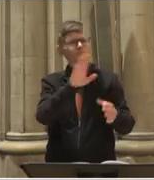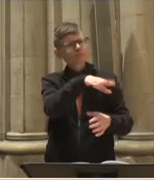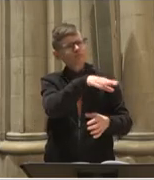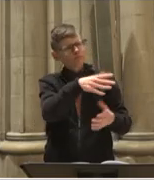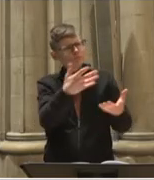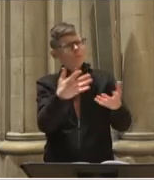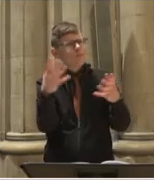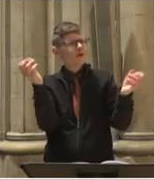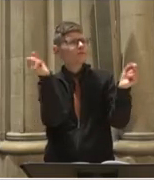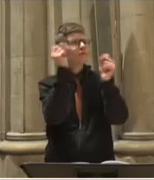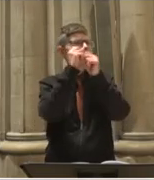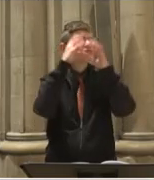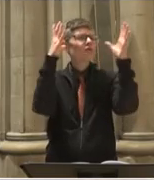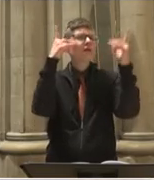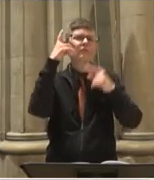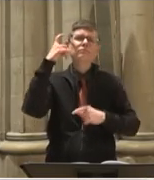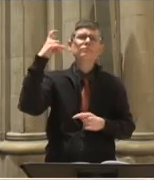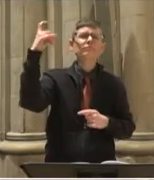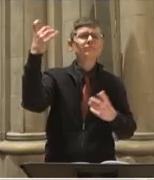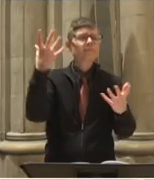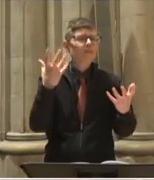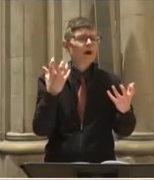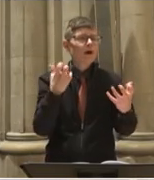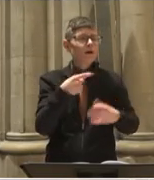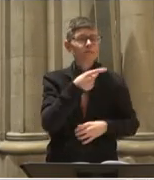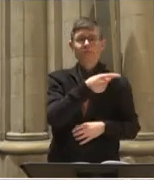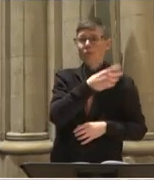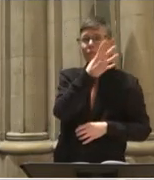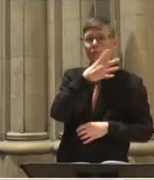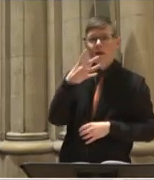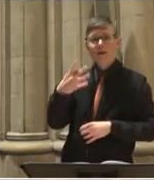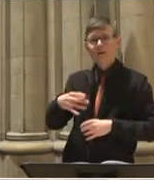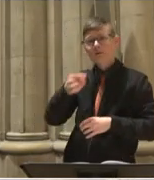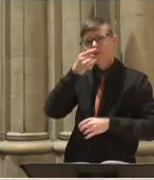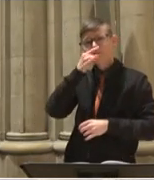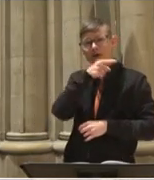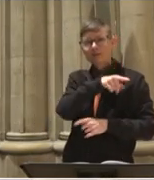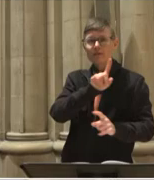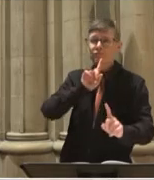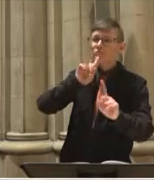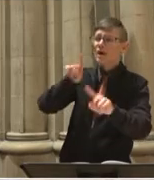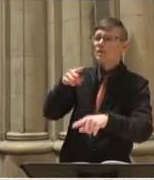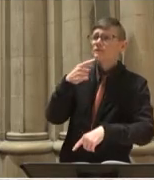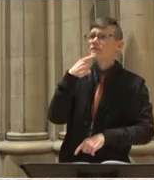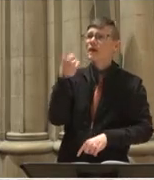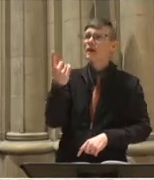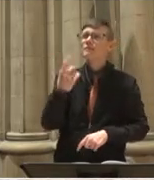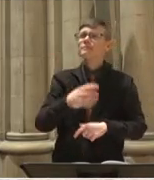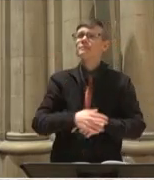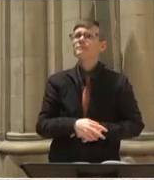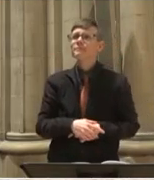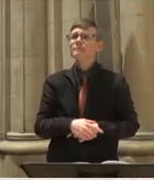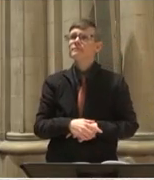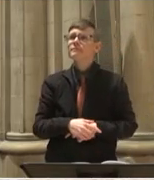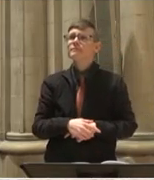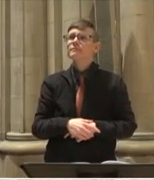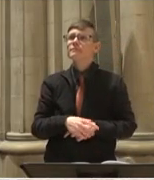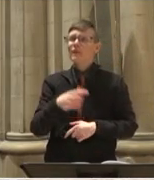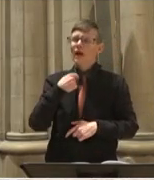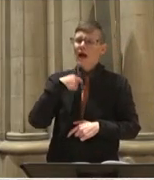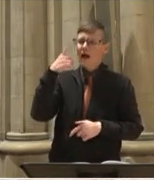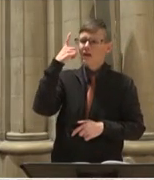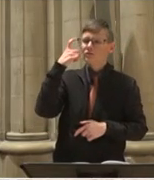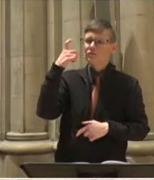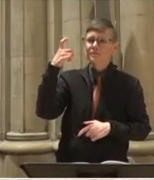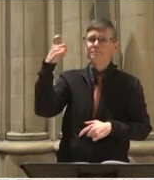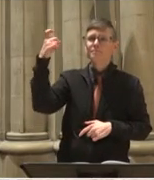for, one immigrant child said this. They said, "I